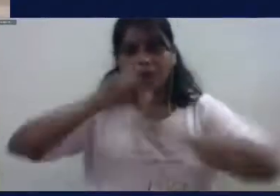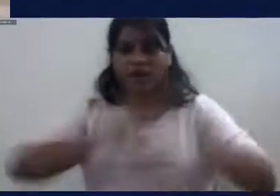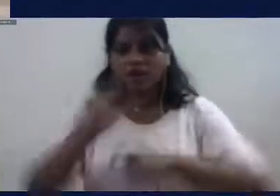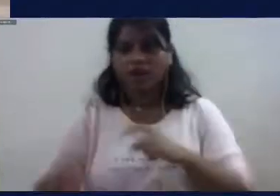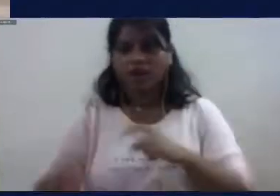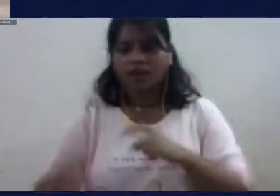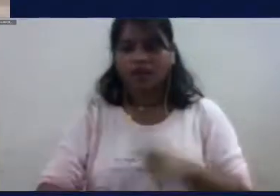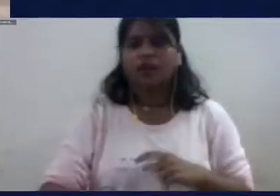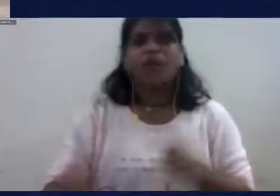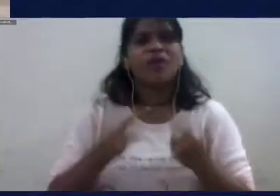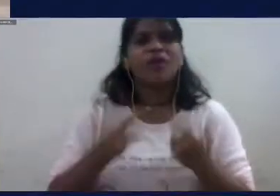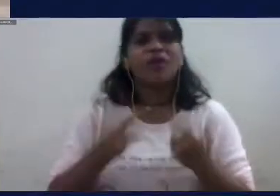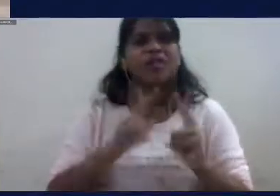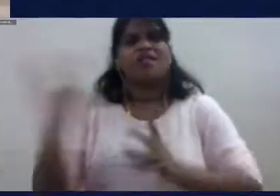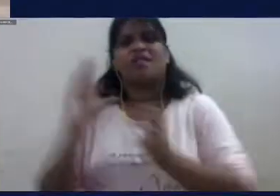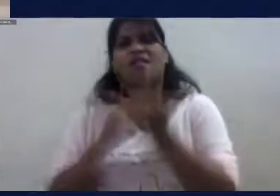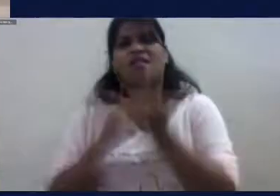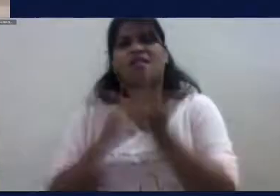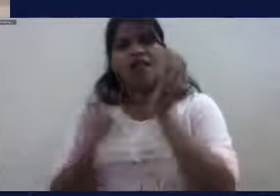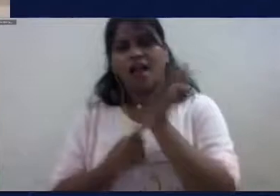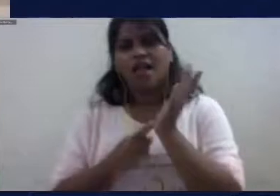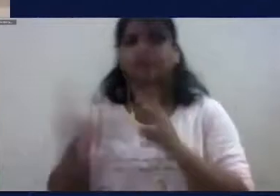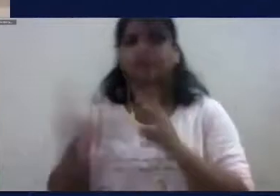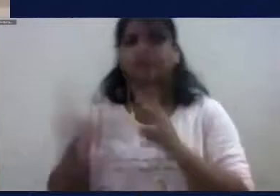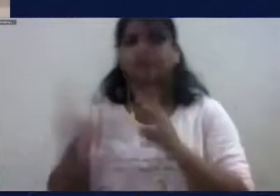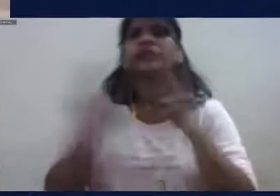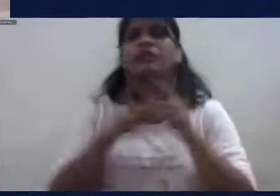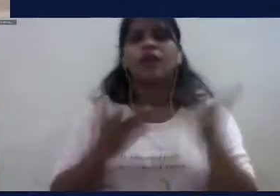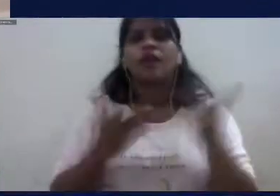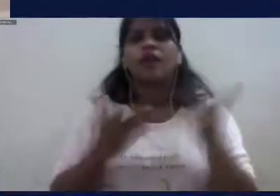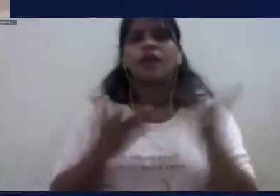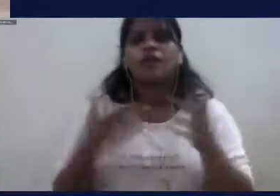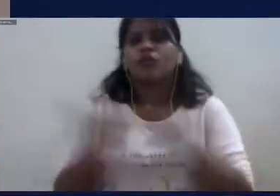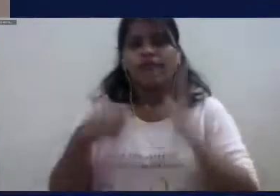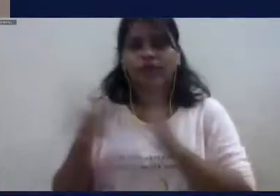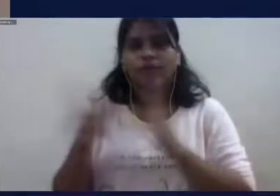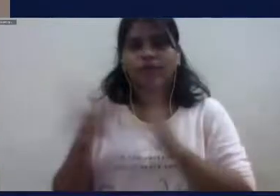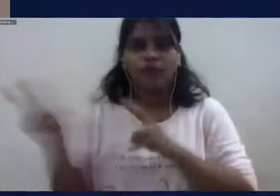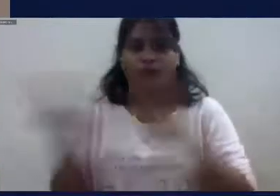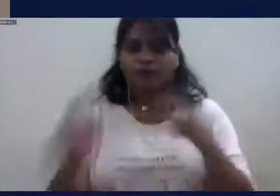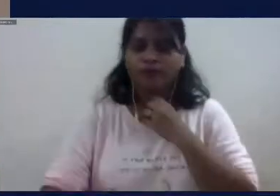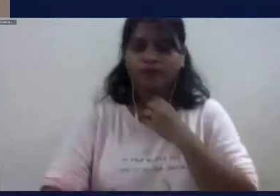an autonomous car? So let's see what they have. I have a small video for you all to see.